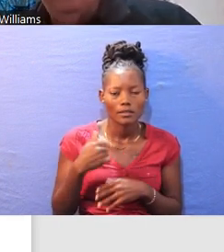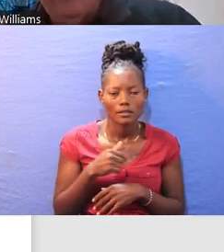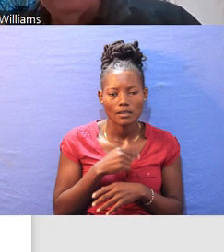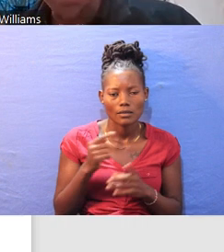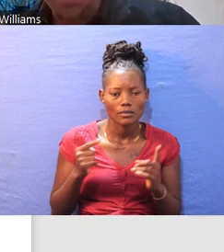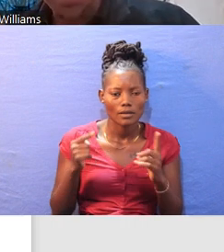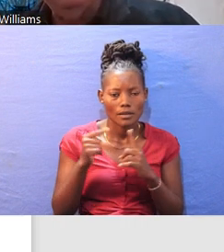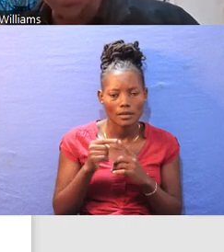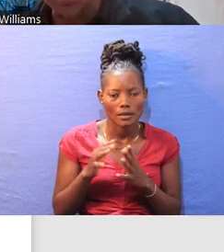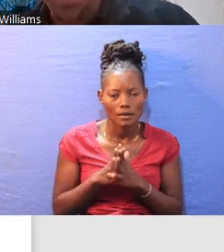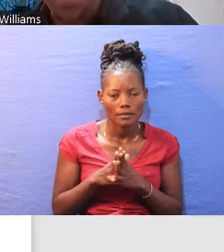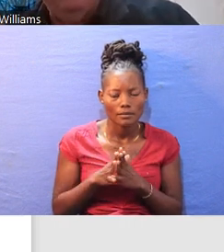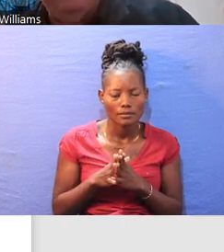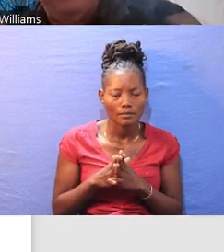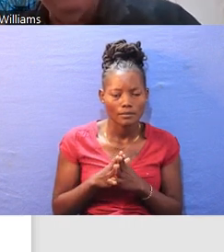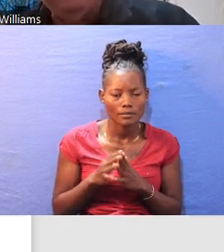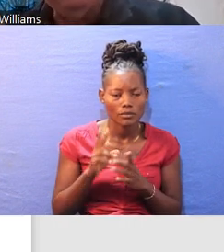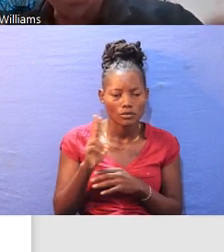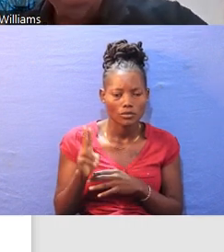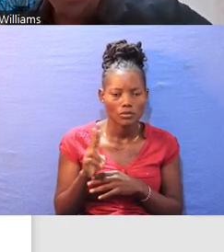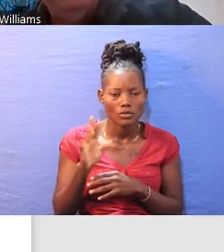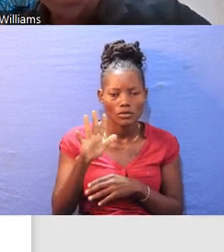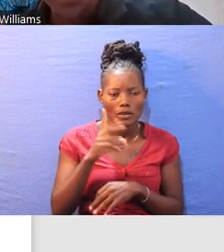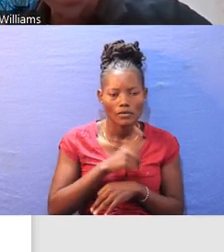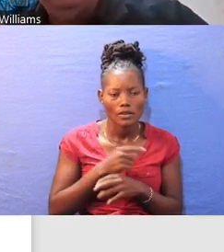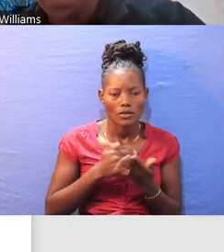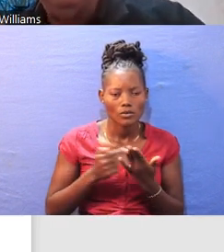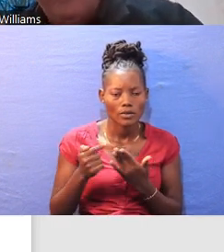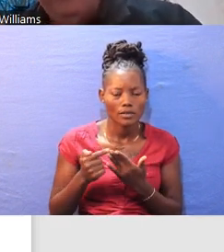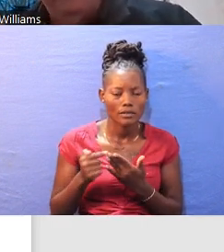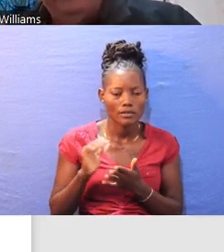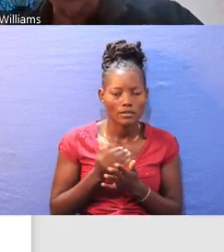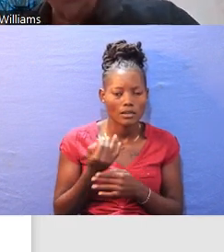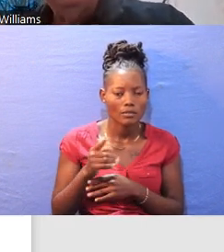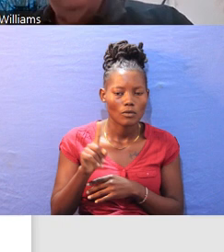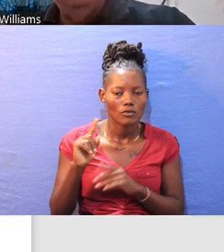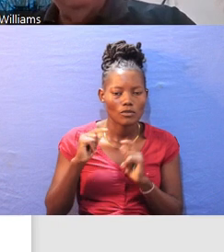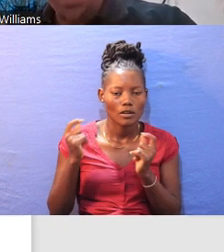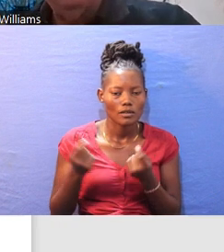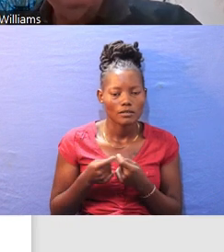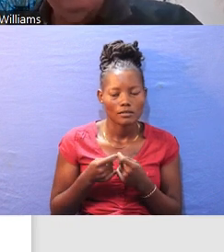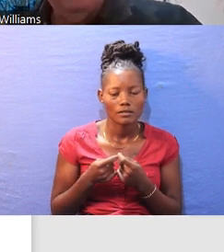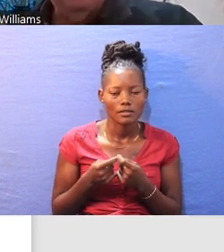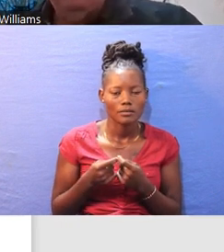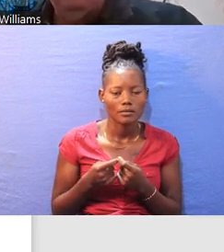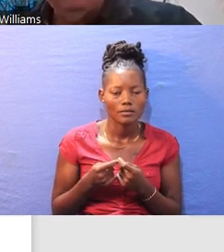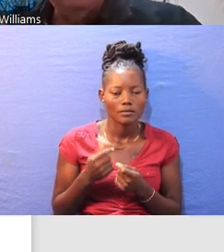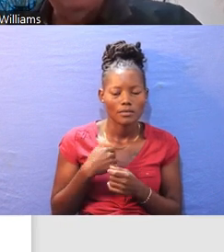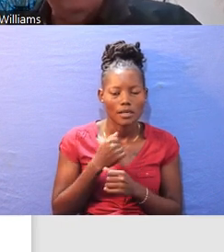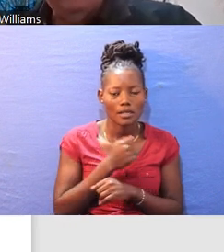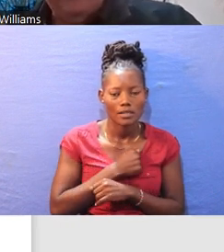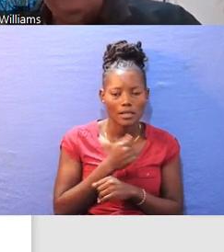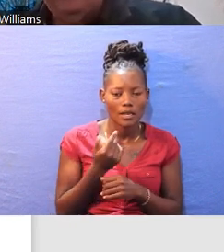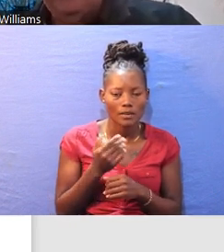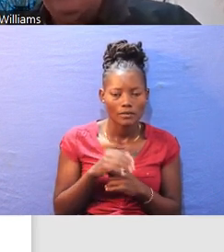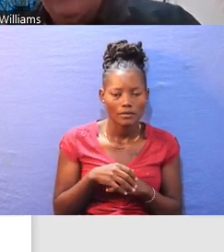the US, we tend to, in the college system, we tend to use a 5-day week. I realize that some of your teams may be wanting to train